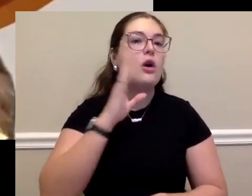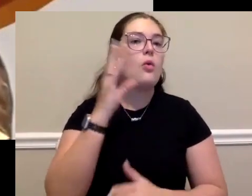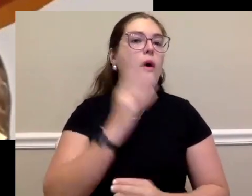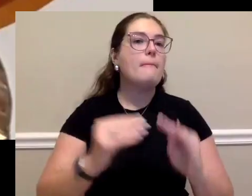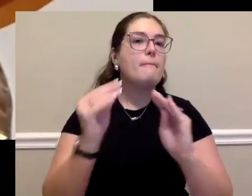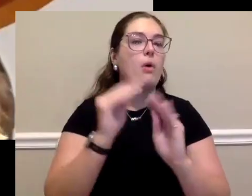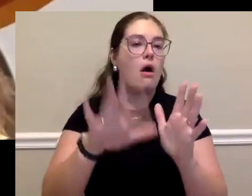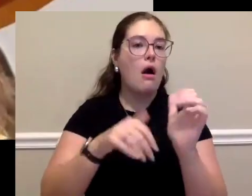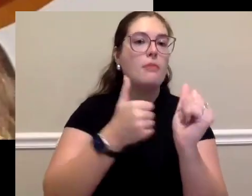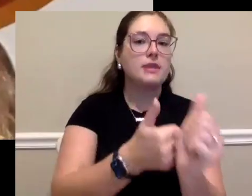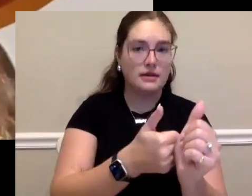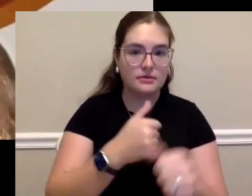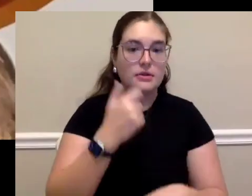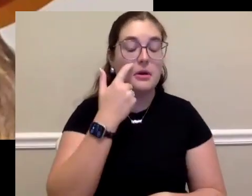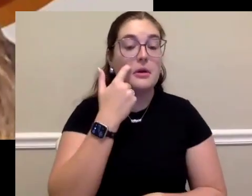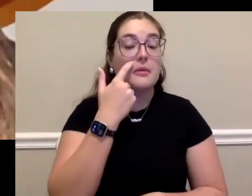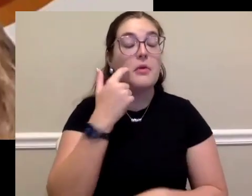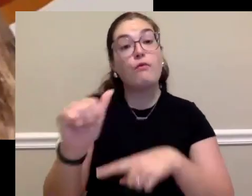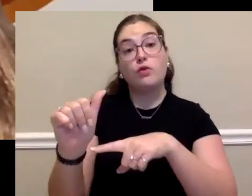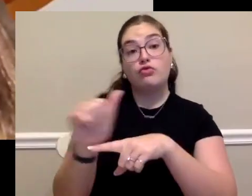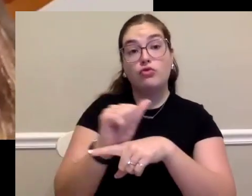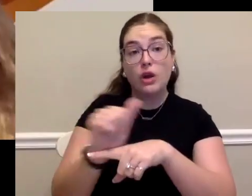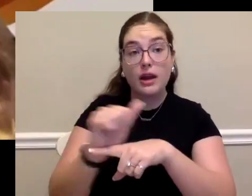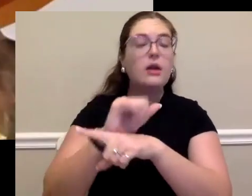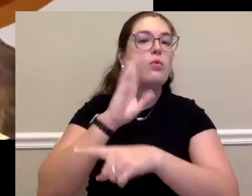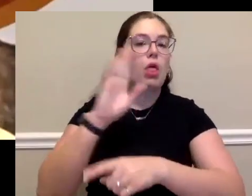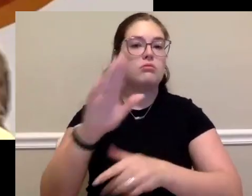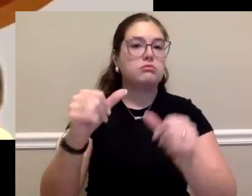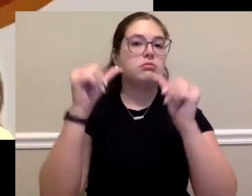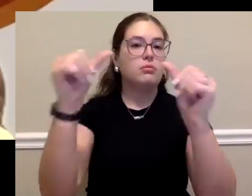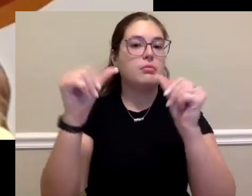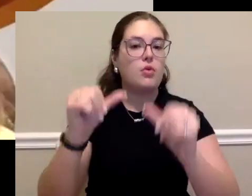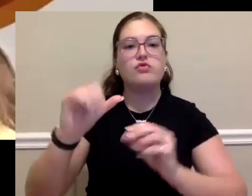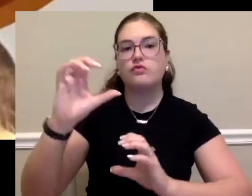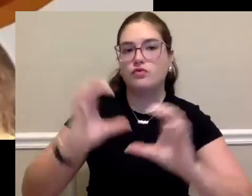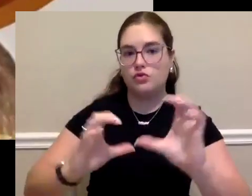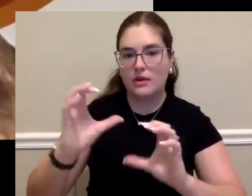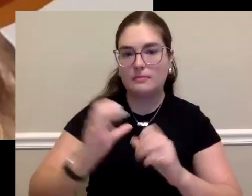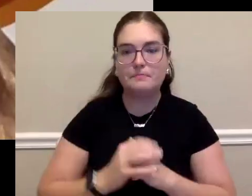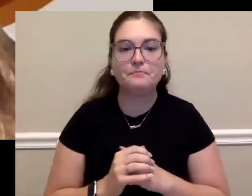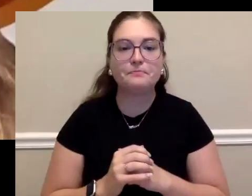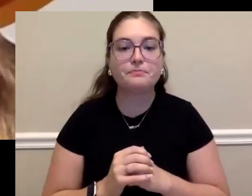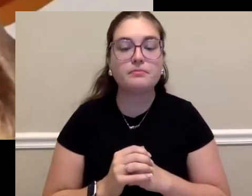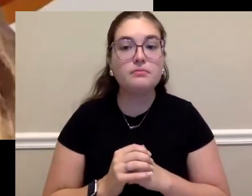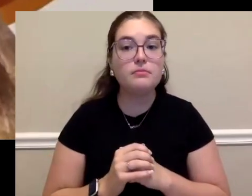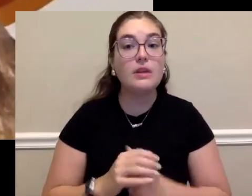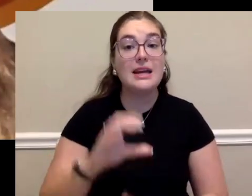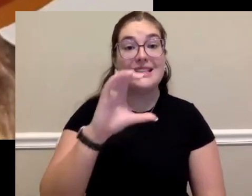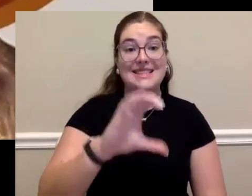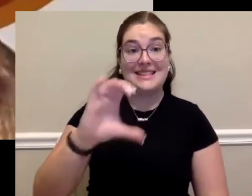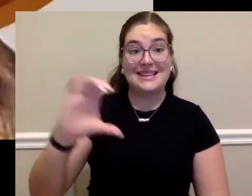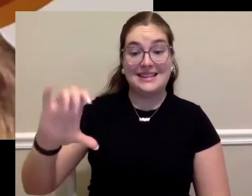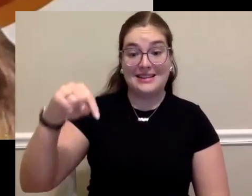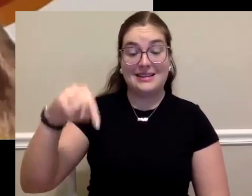The links to the training will be posted on the chat. And just a reminder that CCC operates